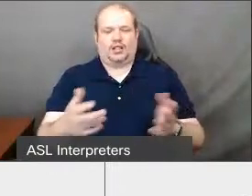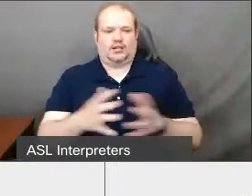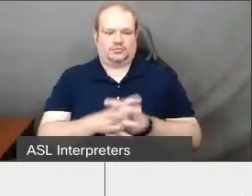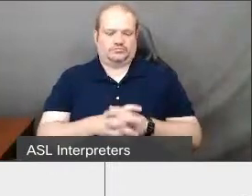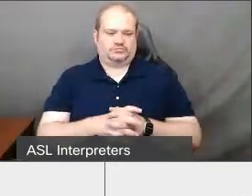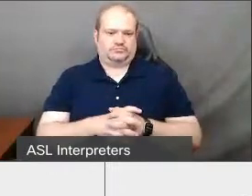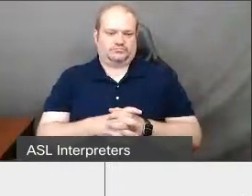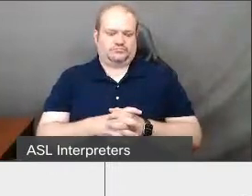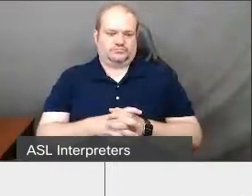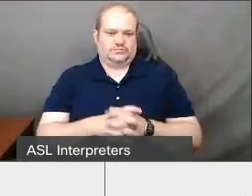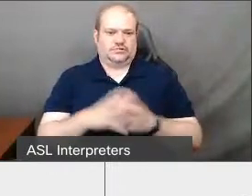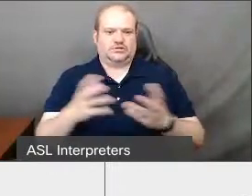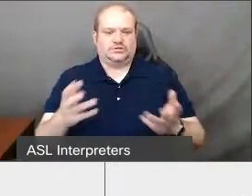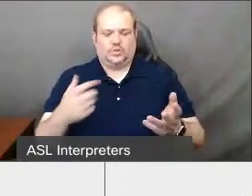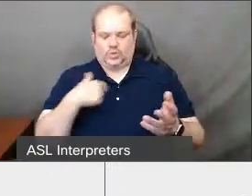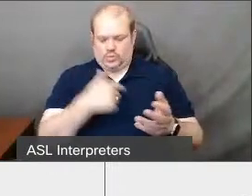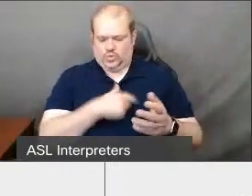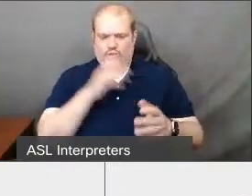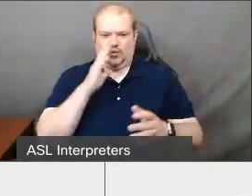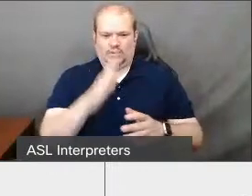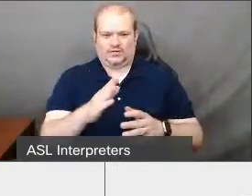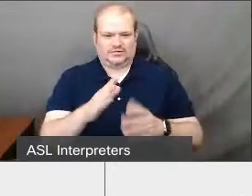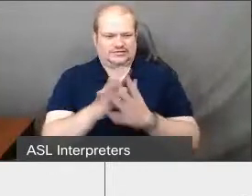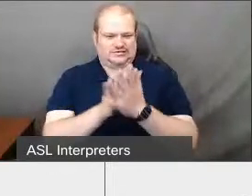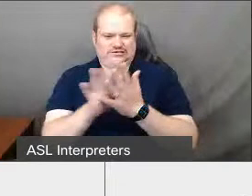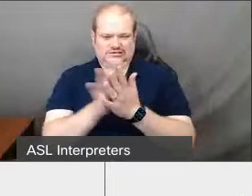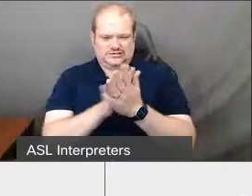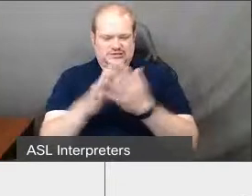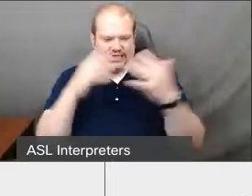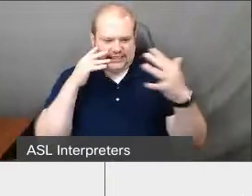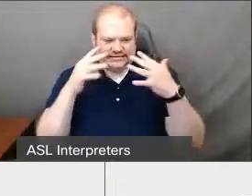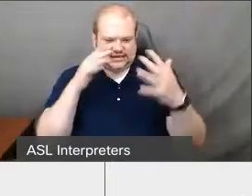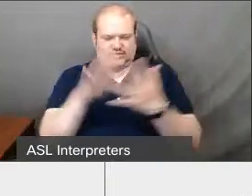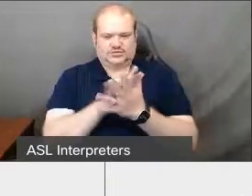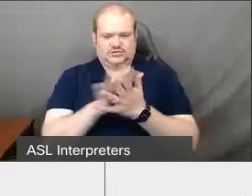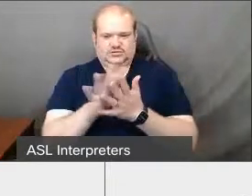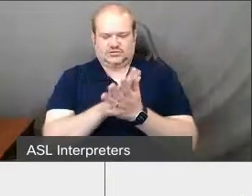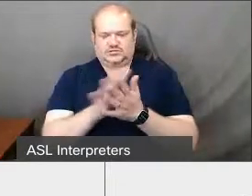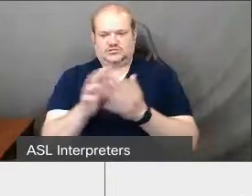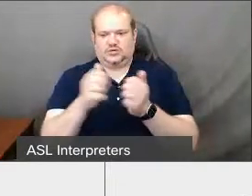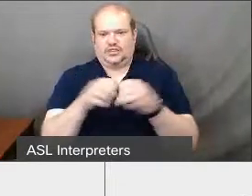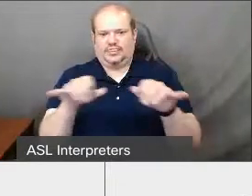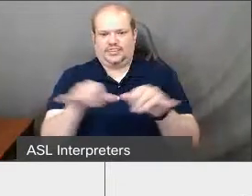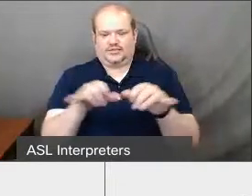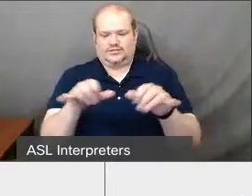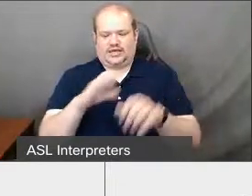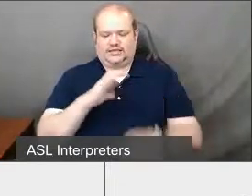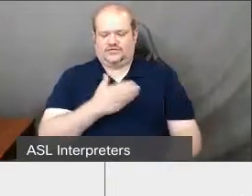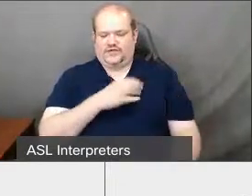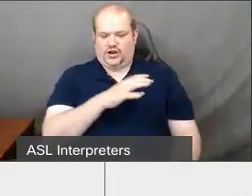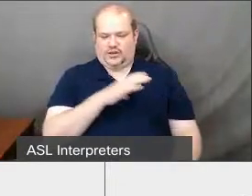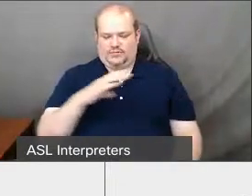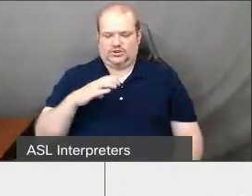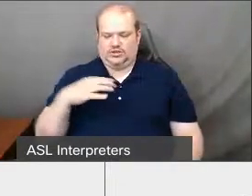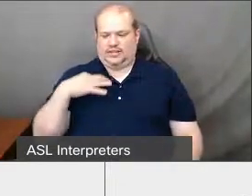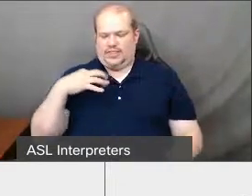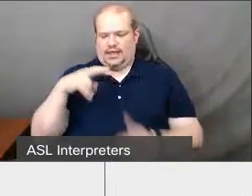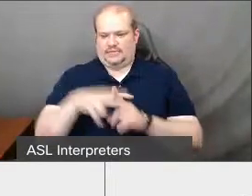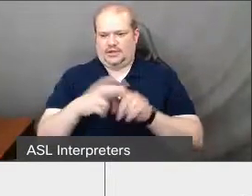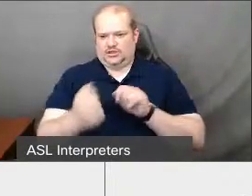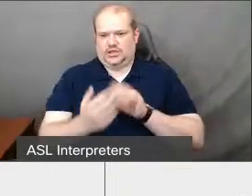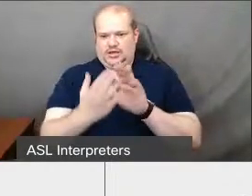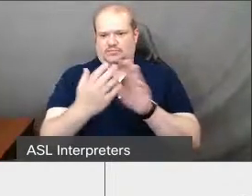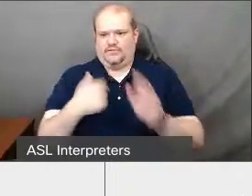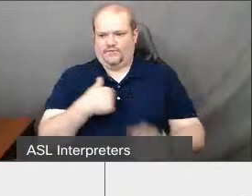permanent location. We will follow the board just because of the size of our commission and the applications that come before us.